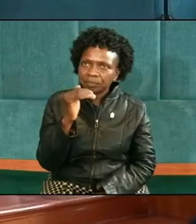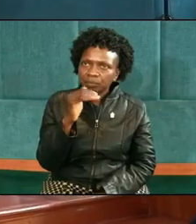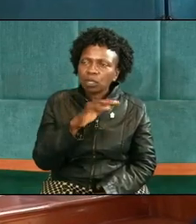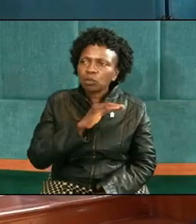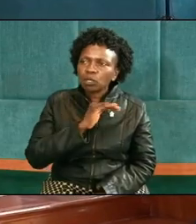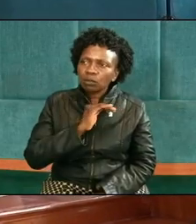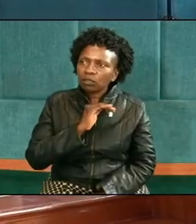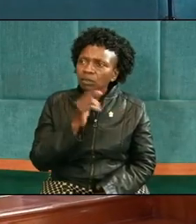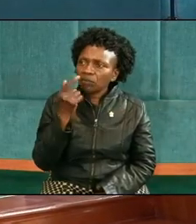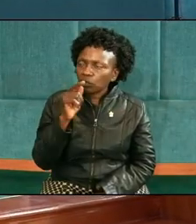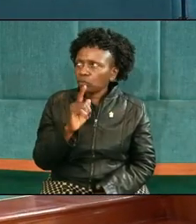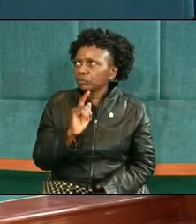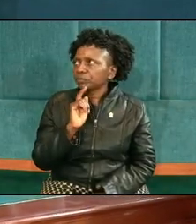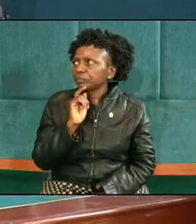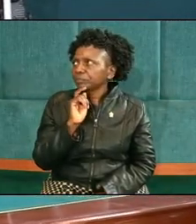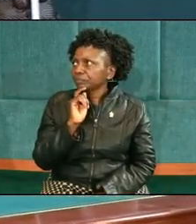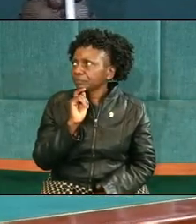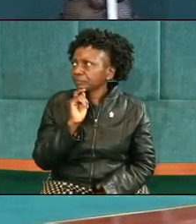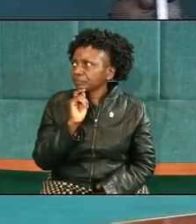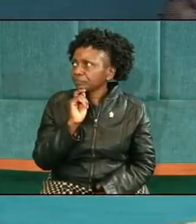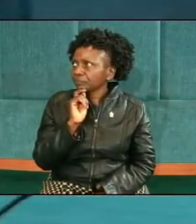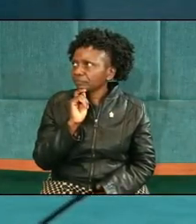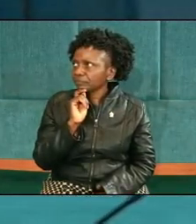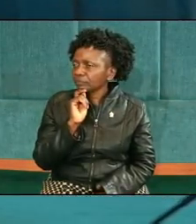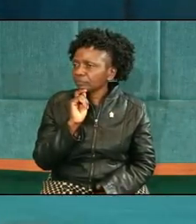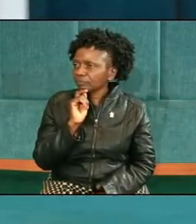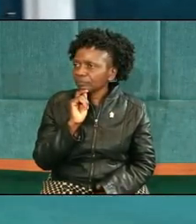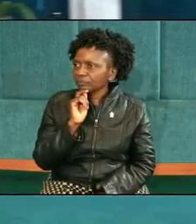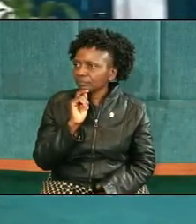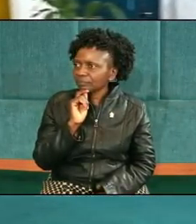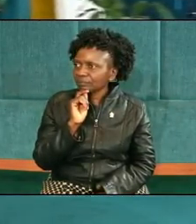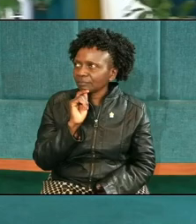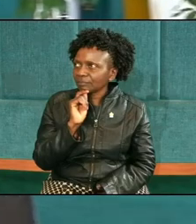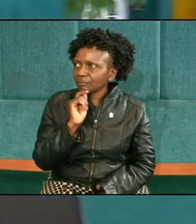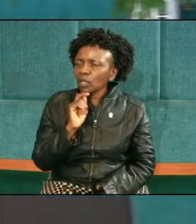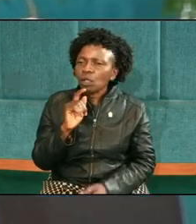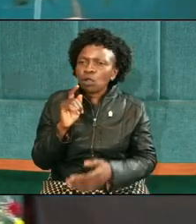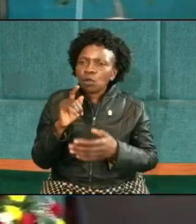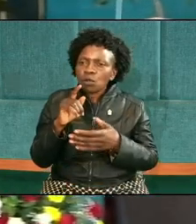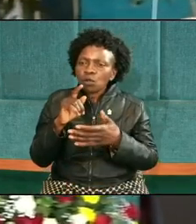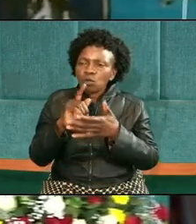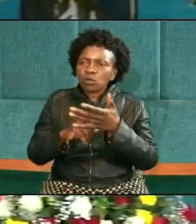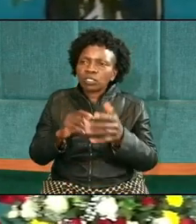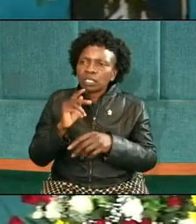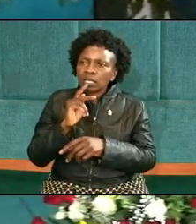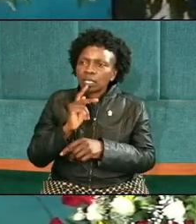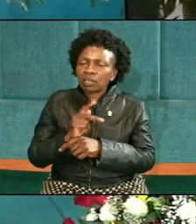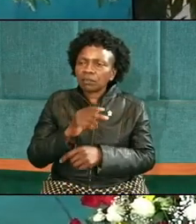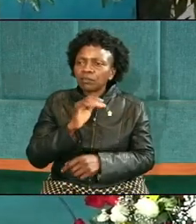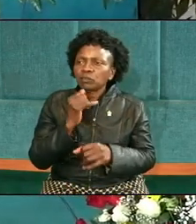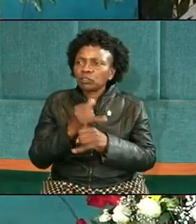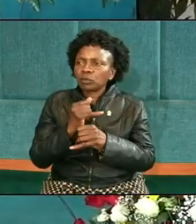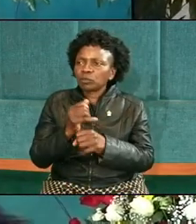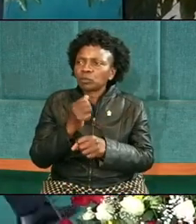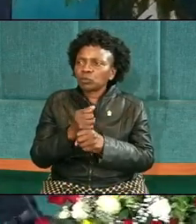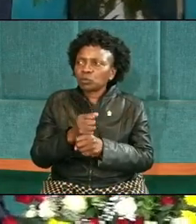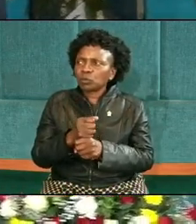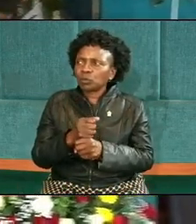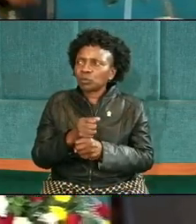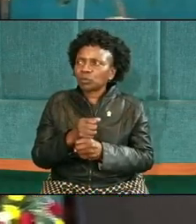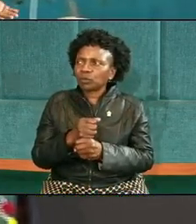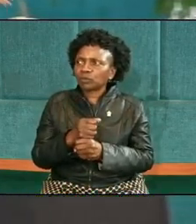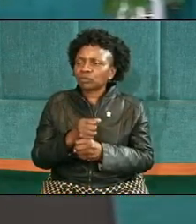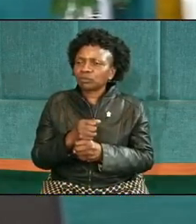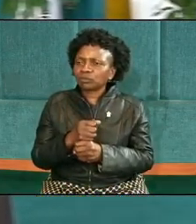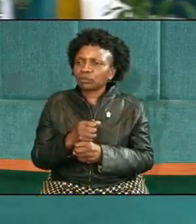you. Amen. He says, what kind of work you do? Oh, Jesus.